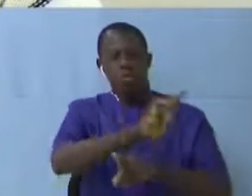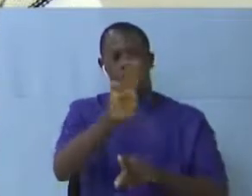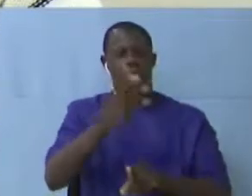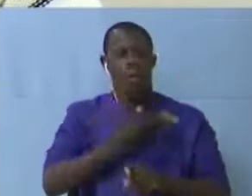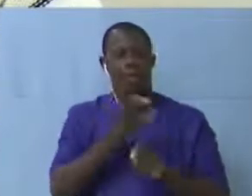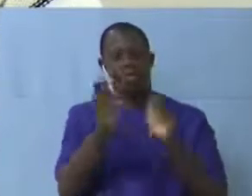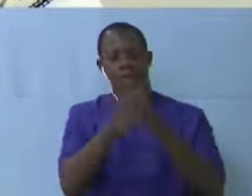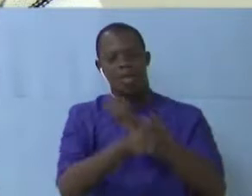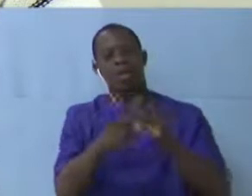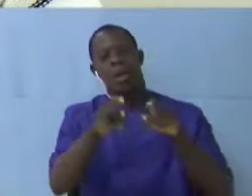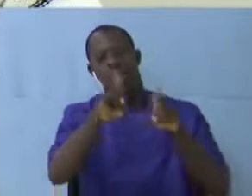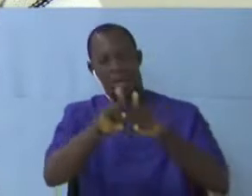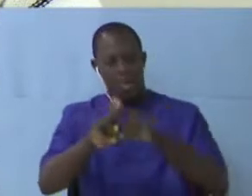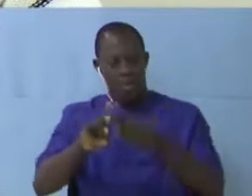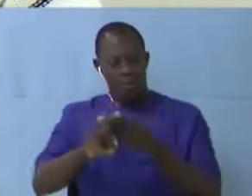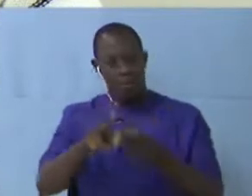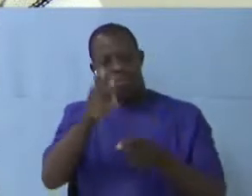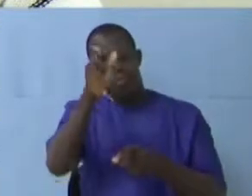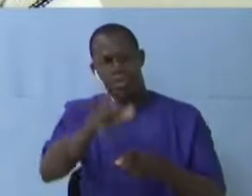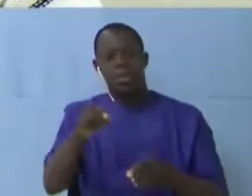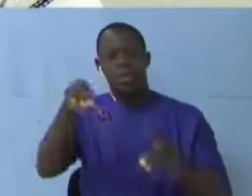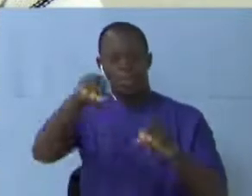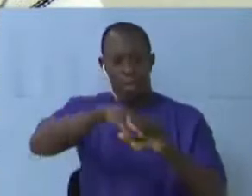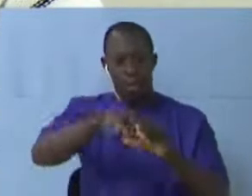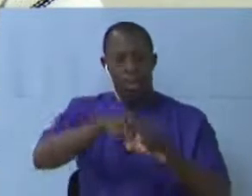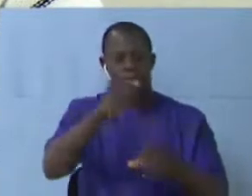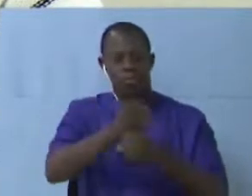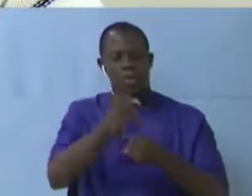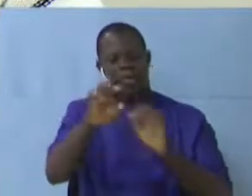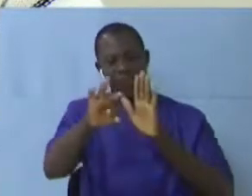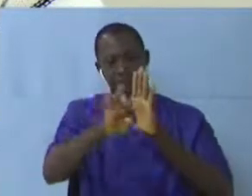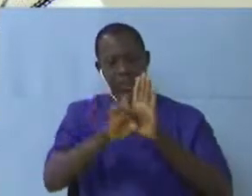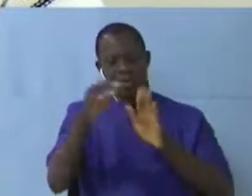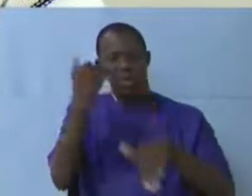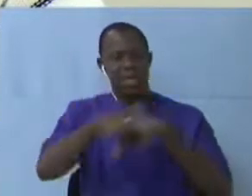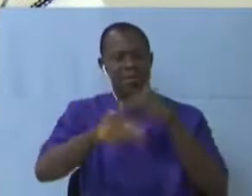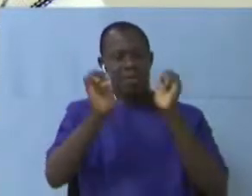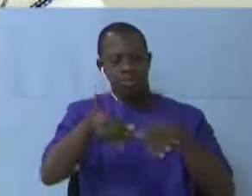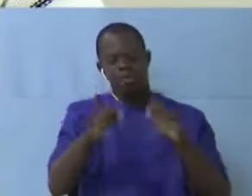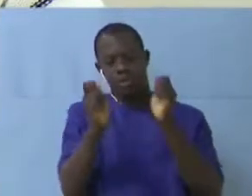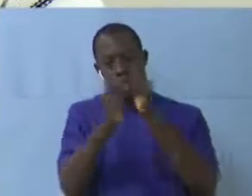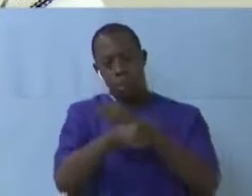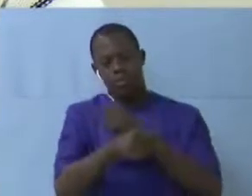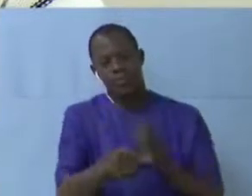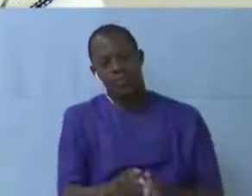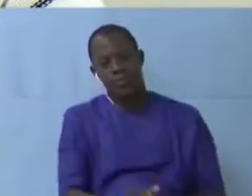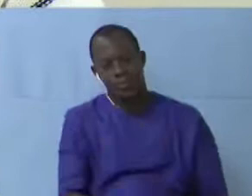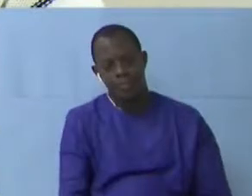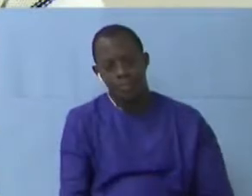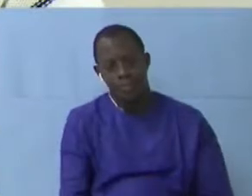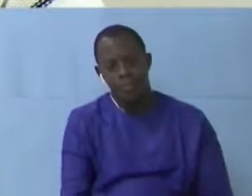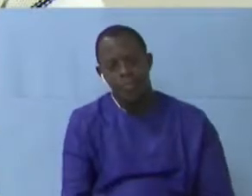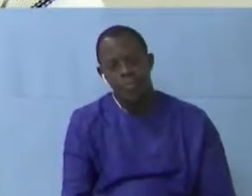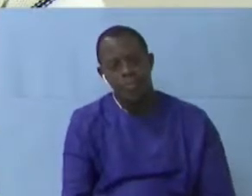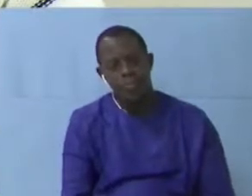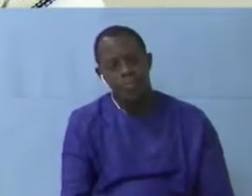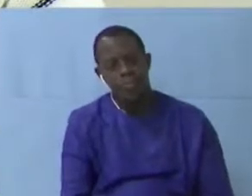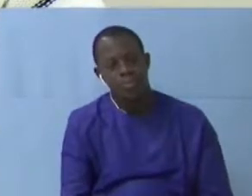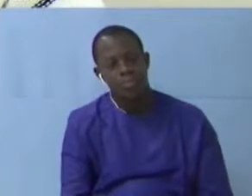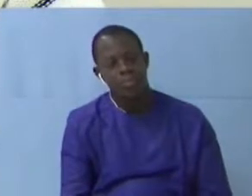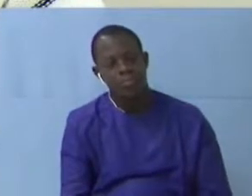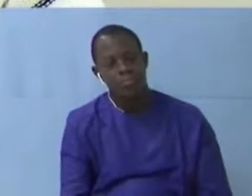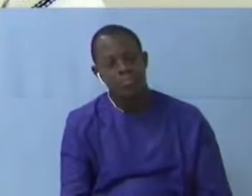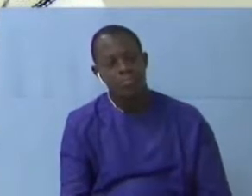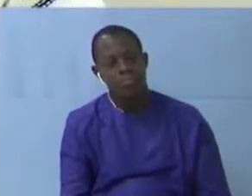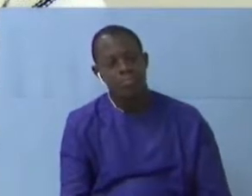mën a sukkandiku bu dëgër ba nga xam ne constitution bi mu loi bi réew mi di doxee dinañ ko def ci ay anam yoo xam ne kenn du ko